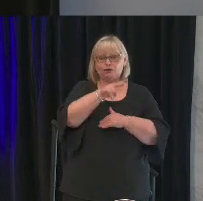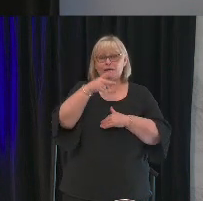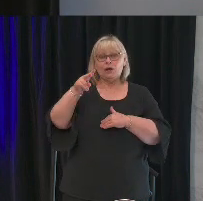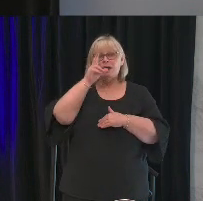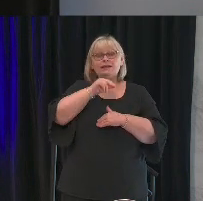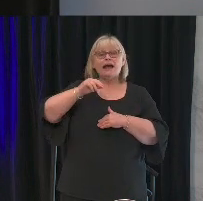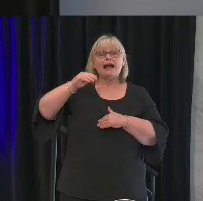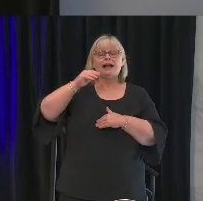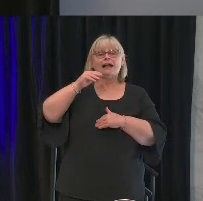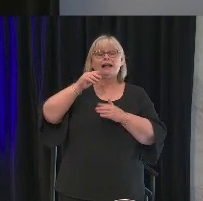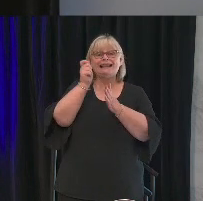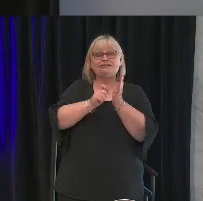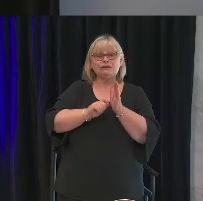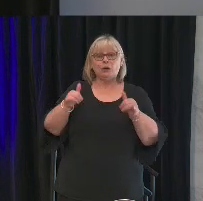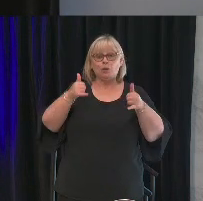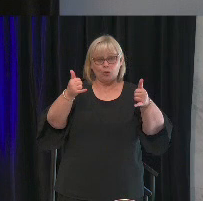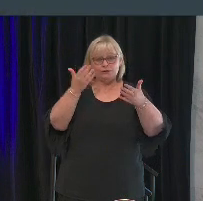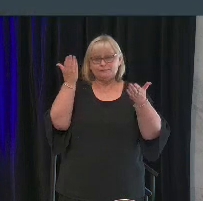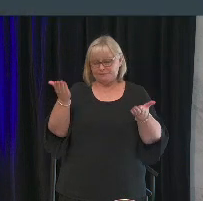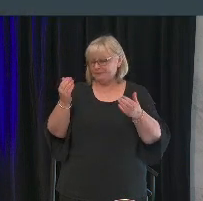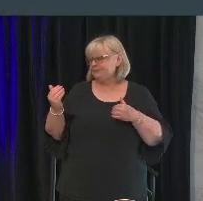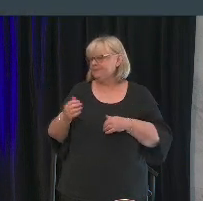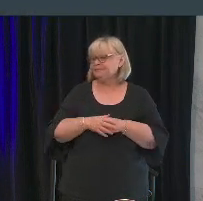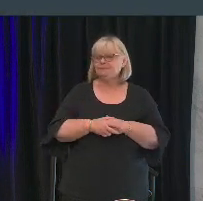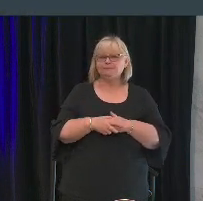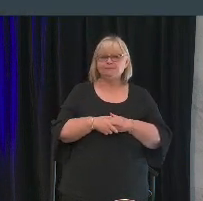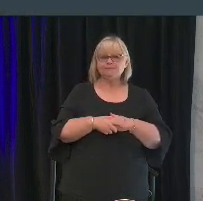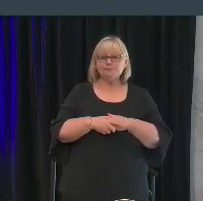Adult Literature Award are...